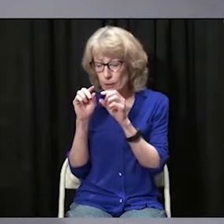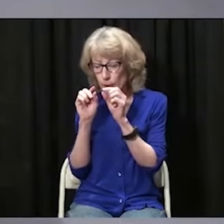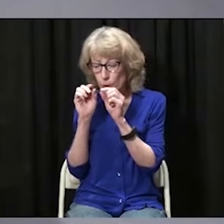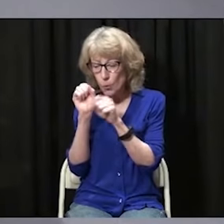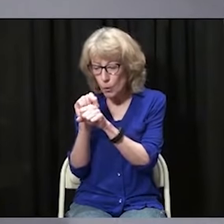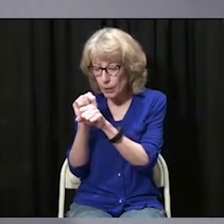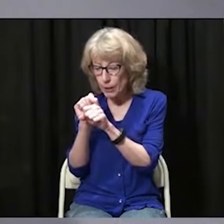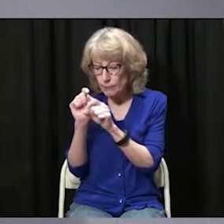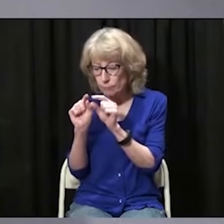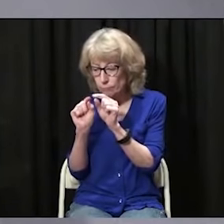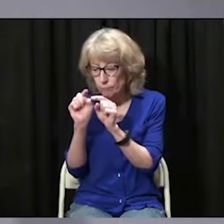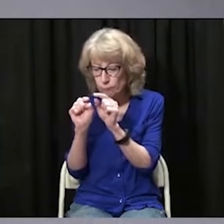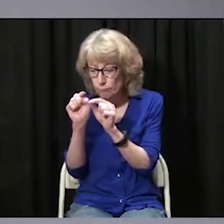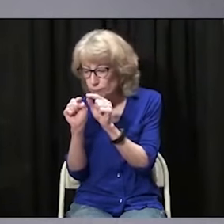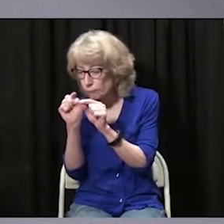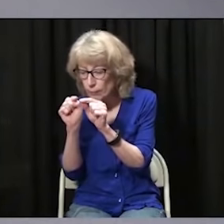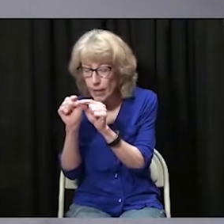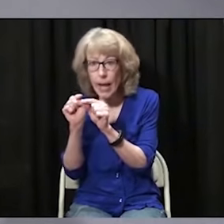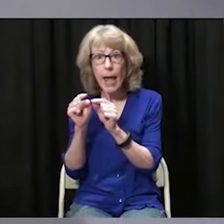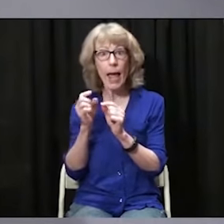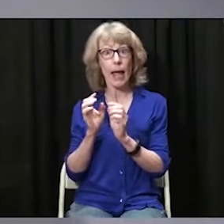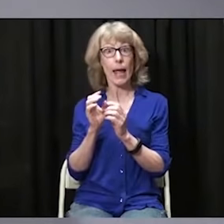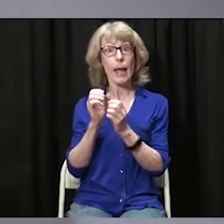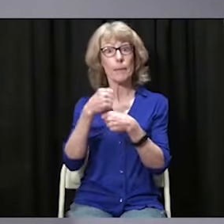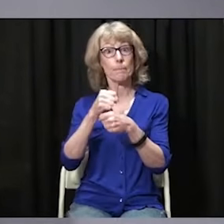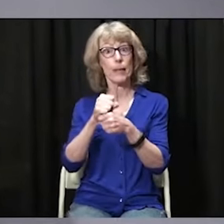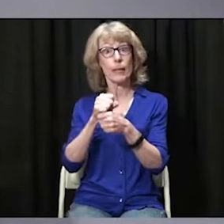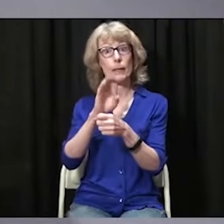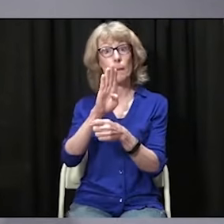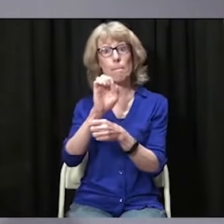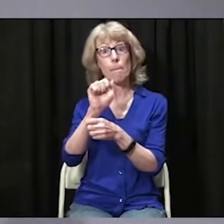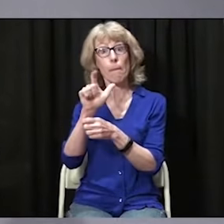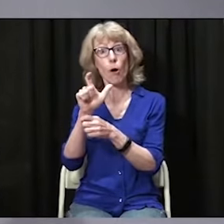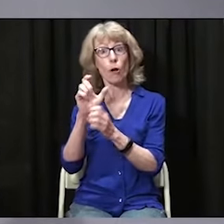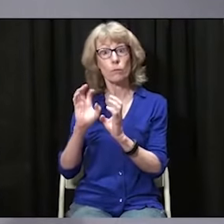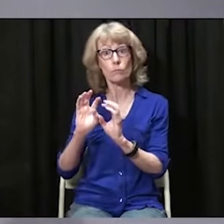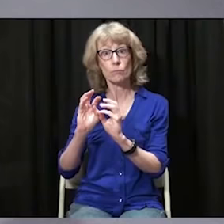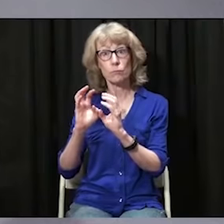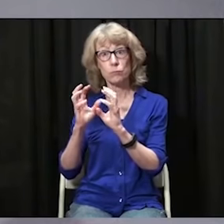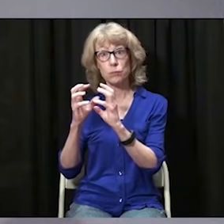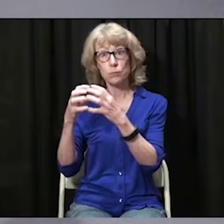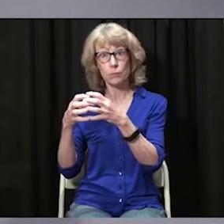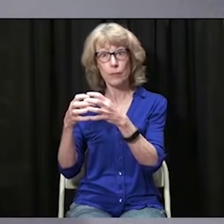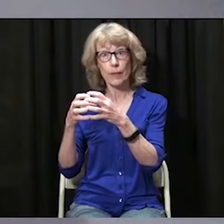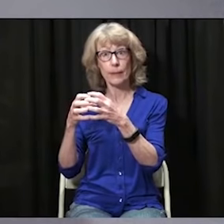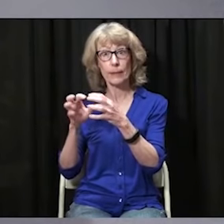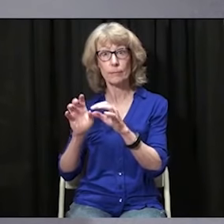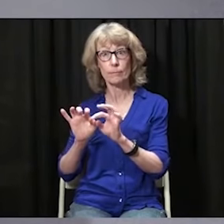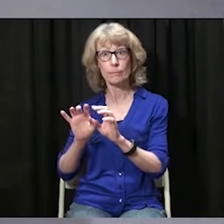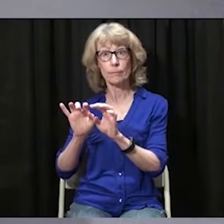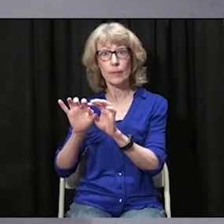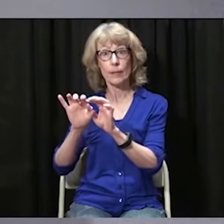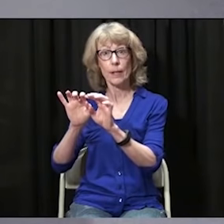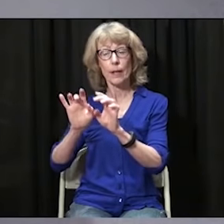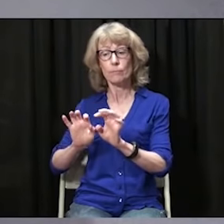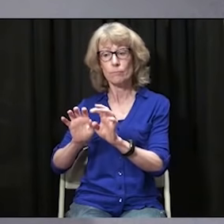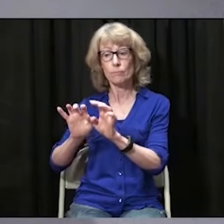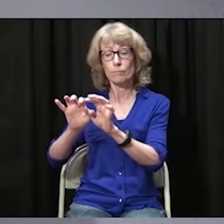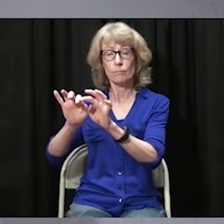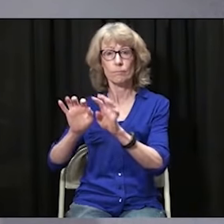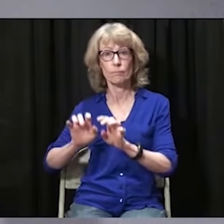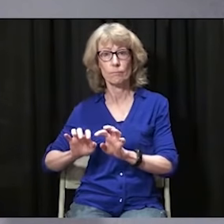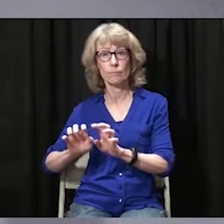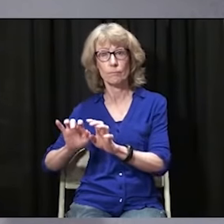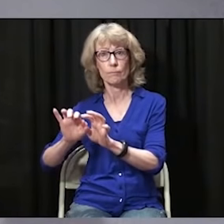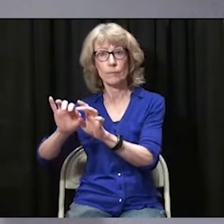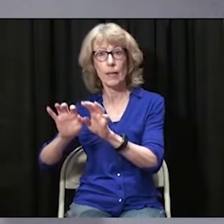watching planet Earth, and it was incredible. We were just stunned in awe at what these little creatures